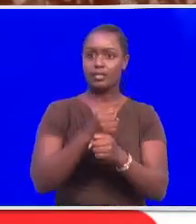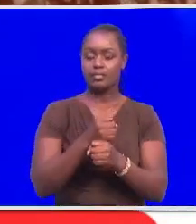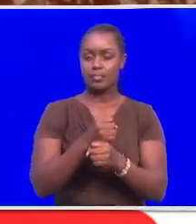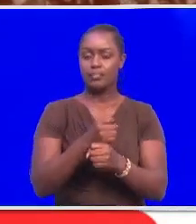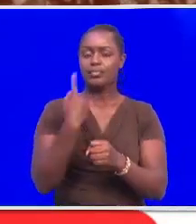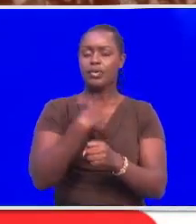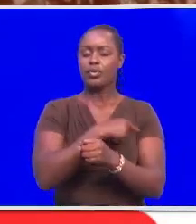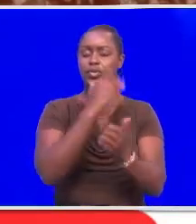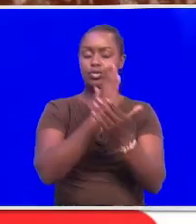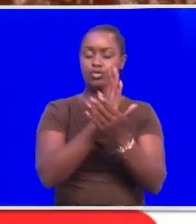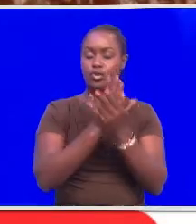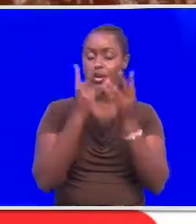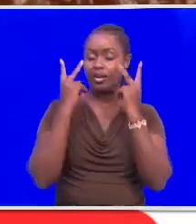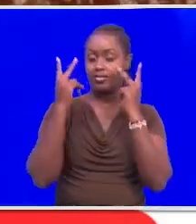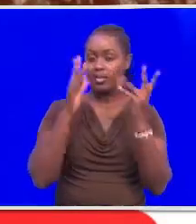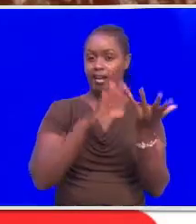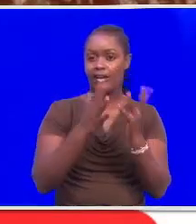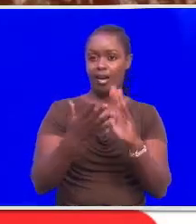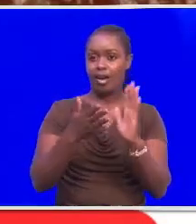Tumeona vile Mungu